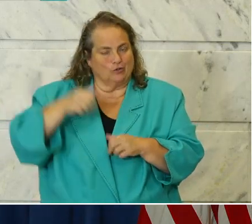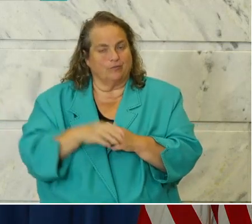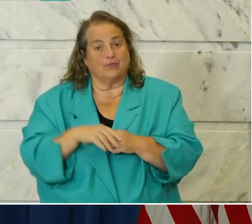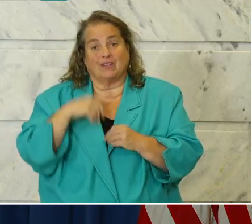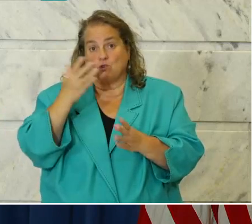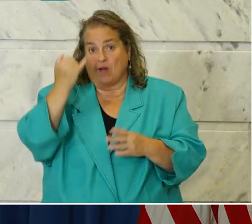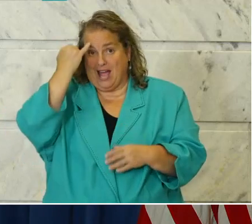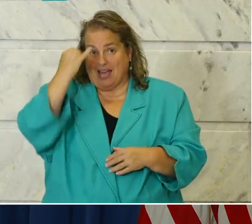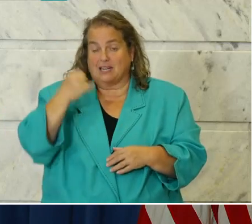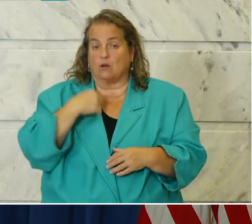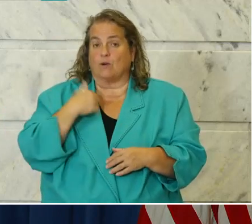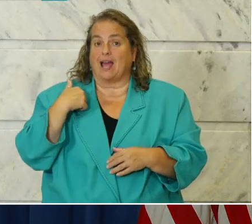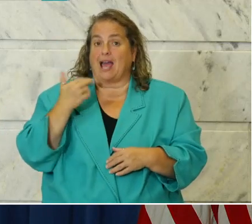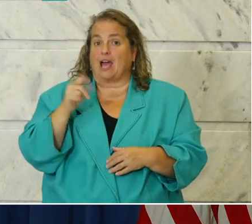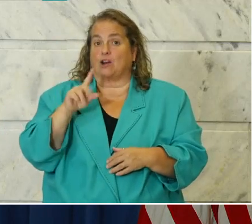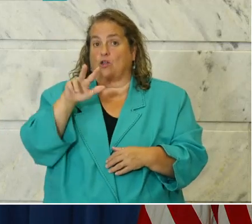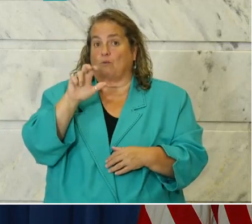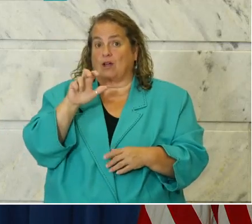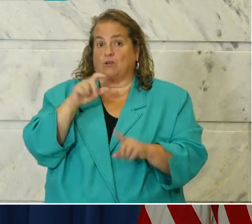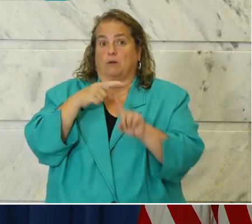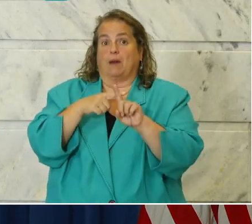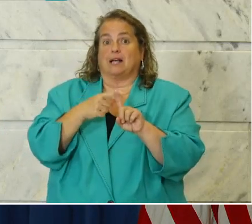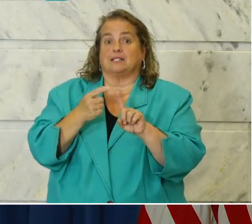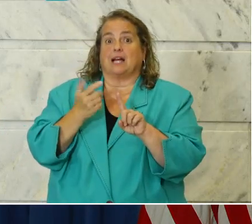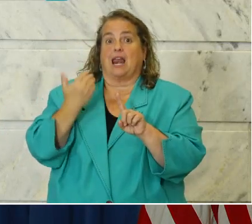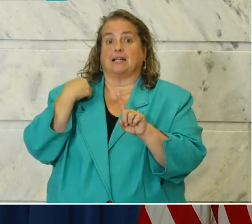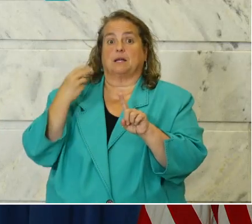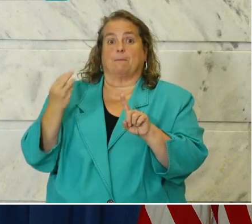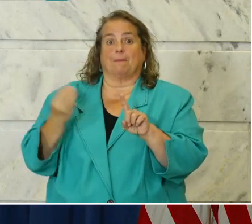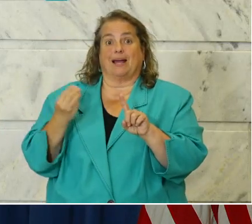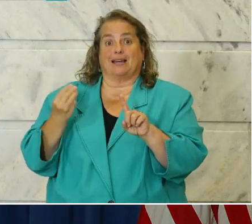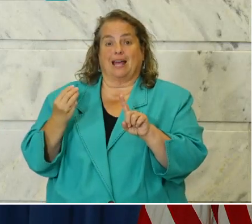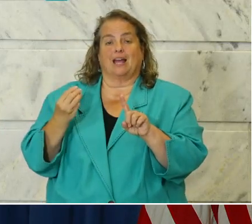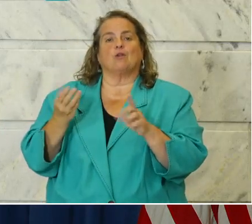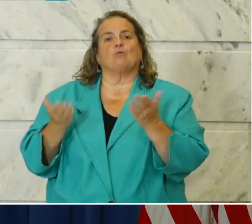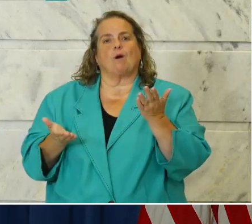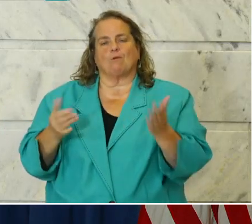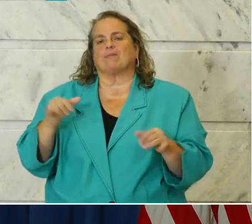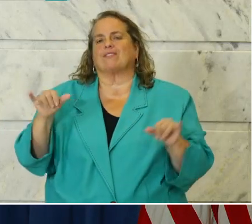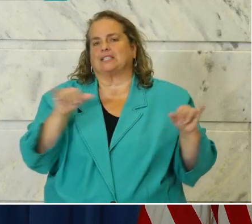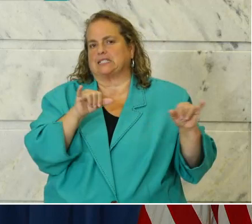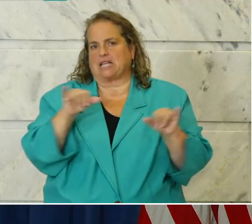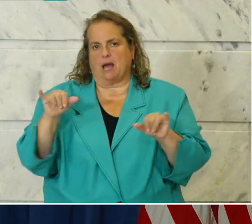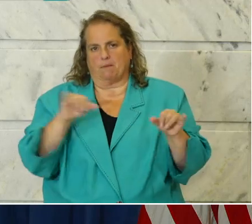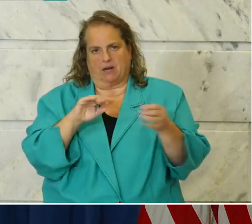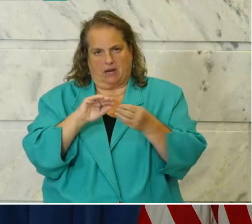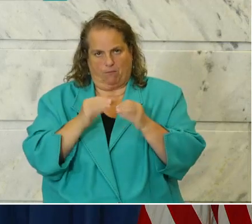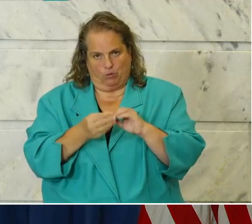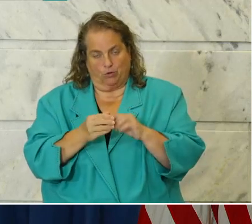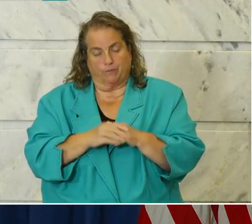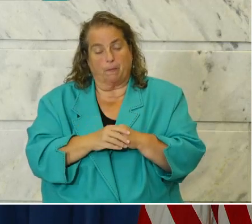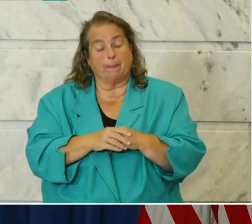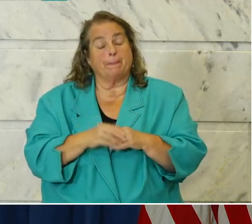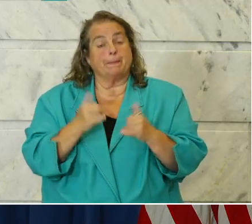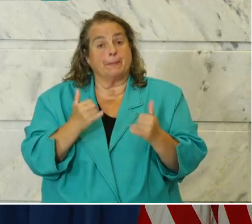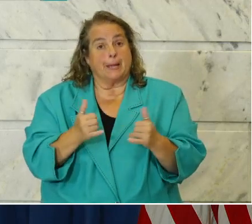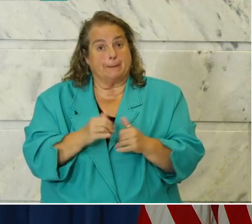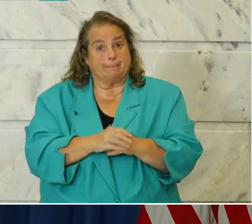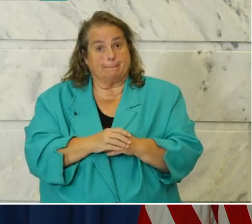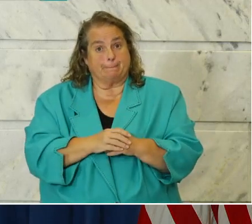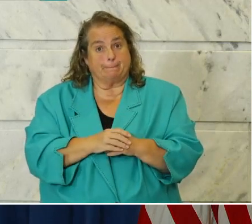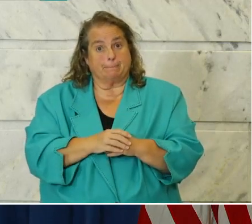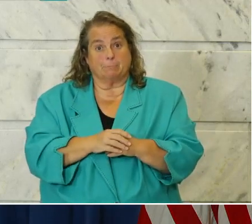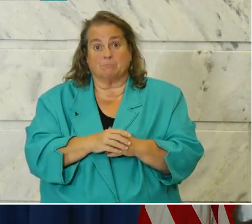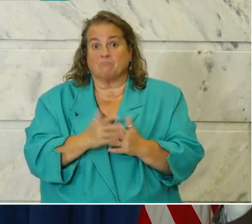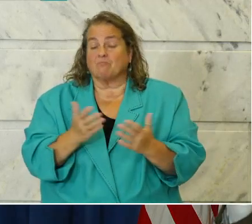had 300 plus last Monday. I think we'll probably be around the same mark. Now, that doesn't mean that that's